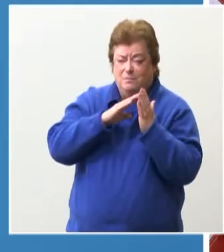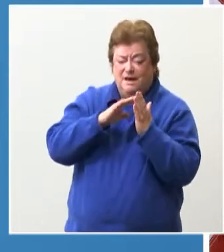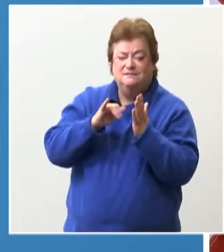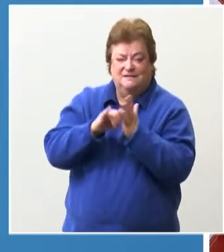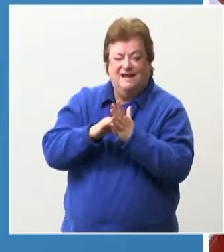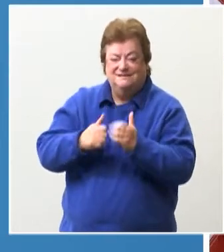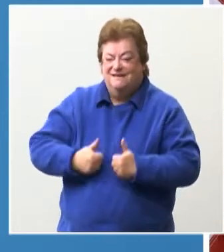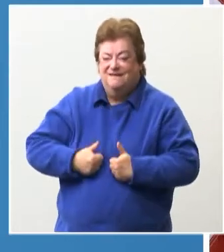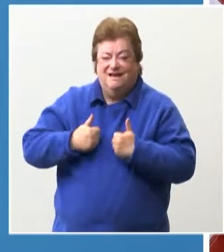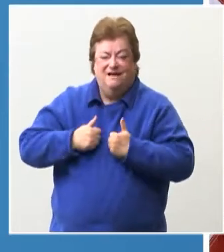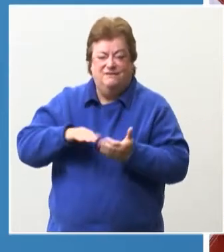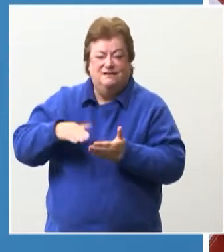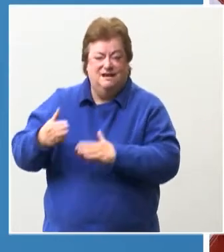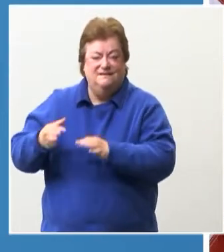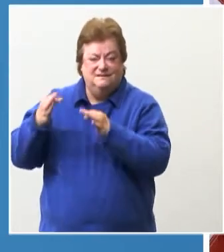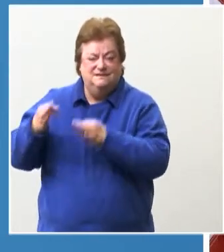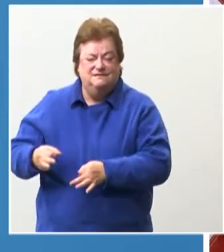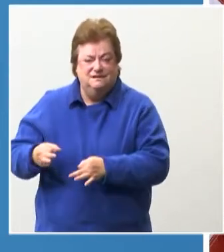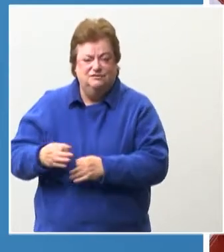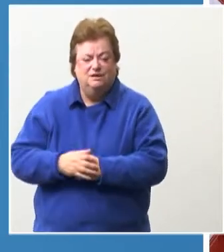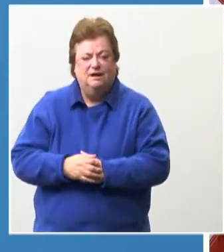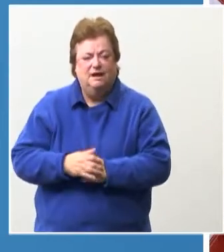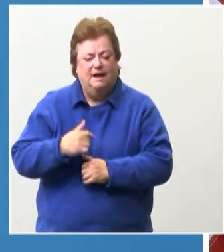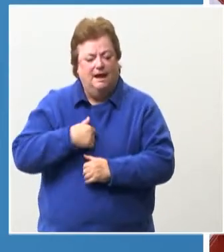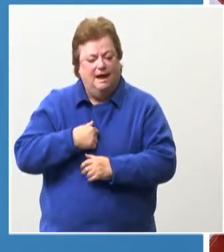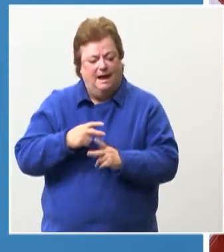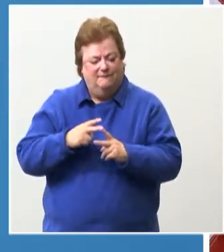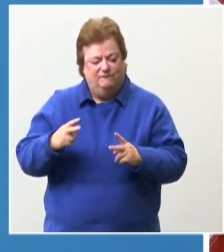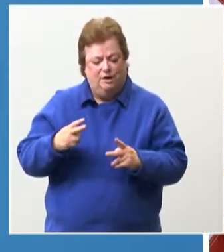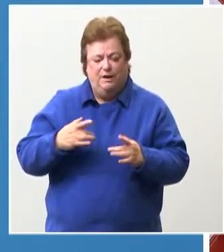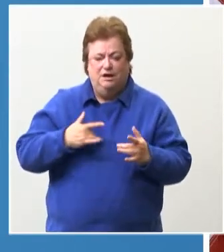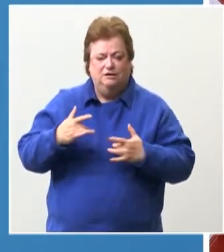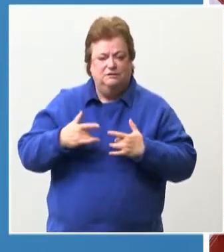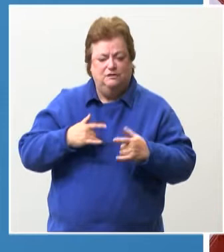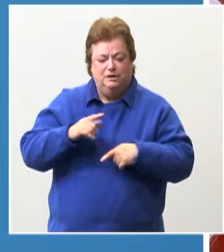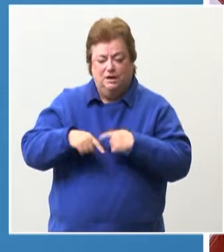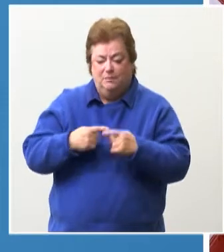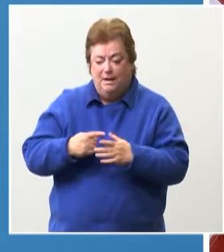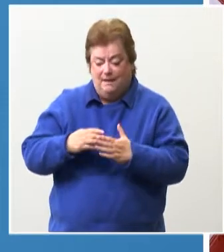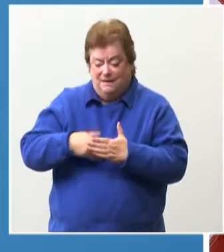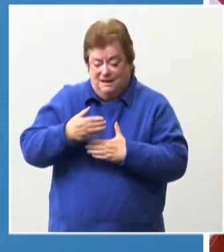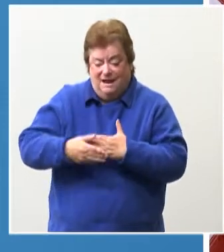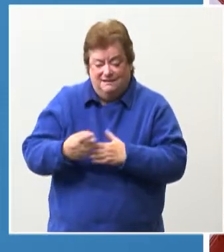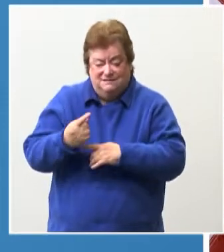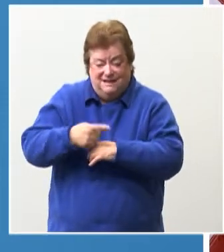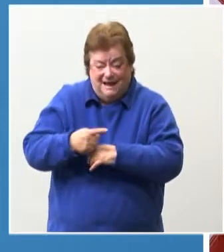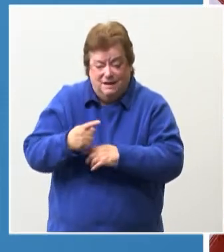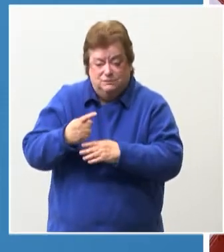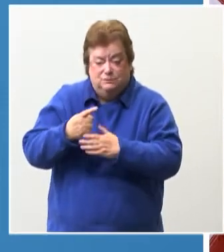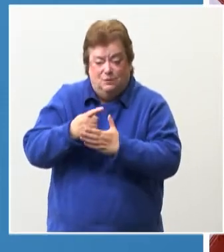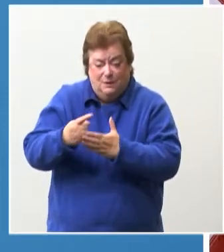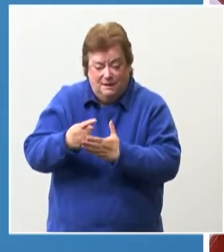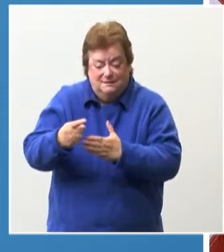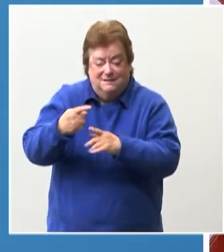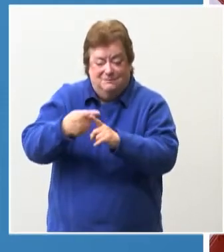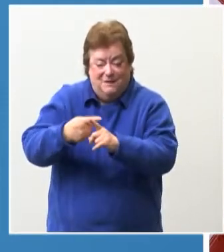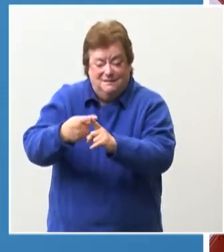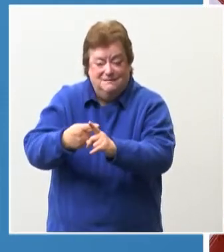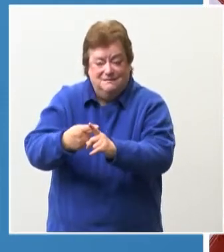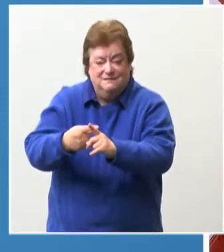decisions. I'm very concerned about what the next days and weeks and even months will look like for us in